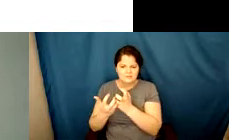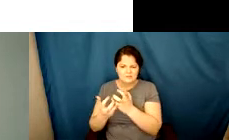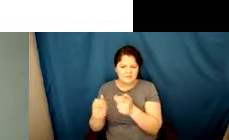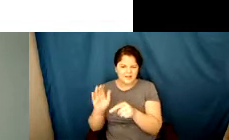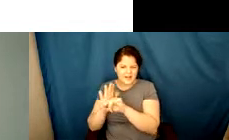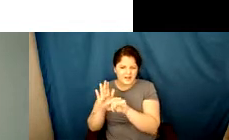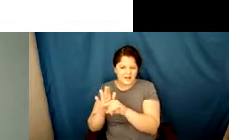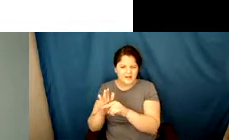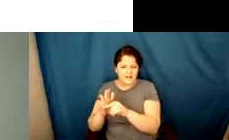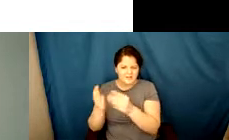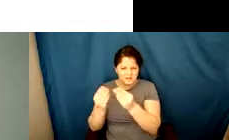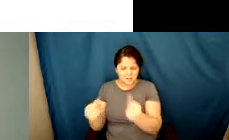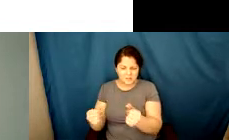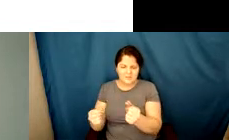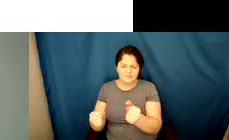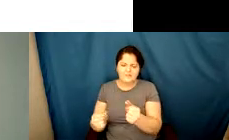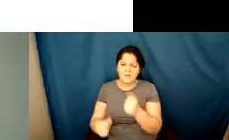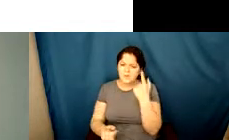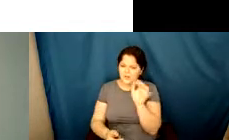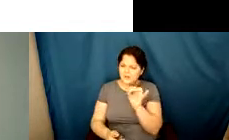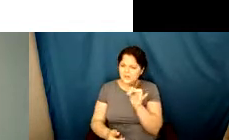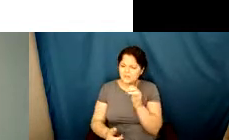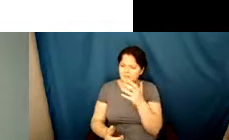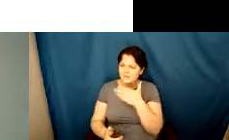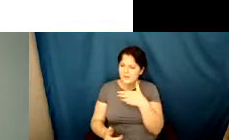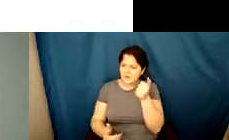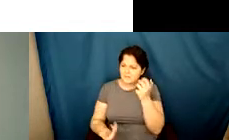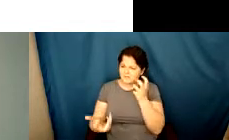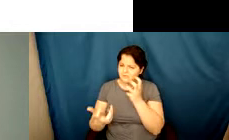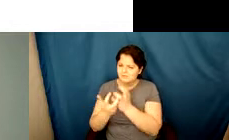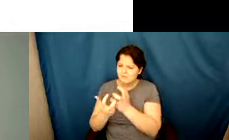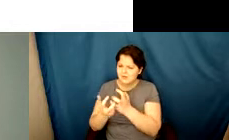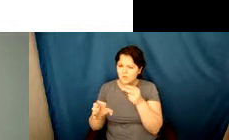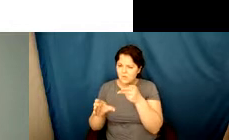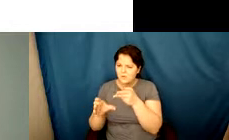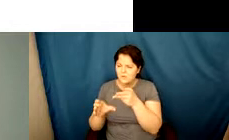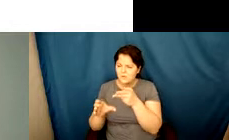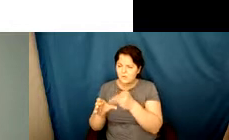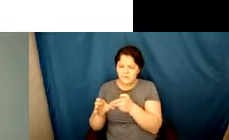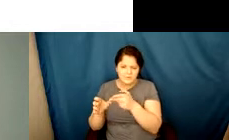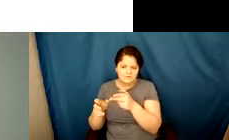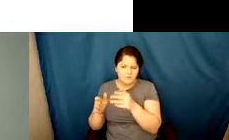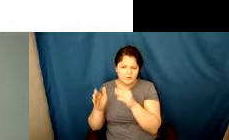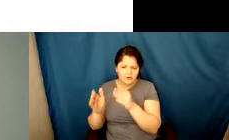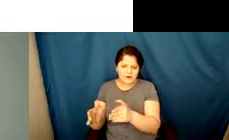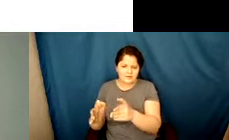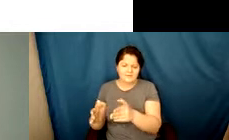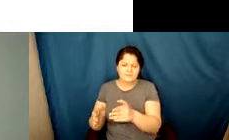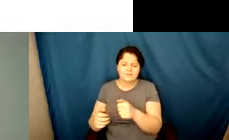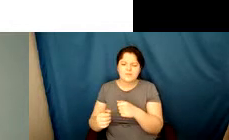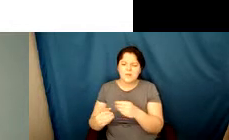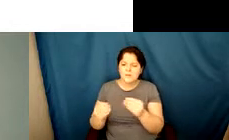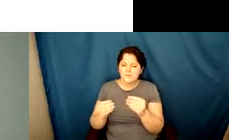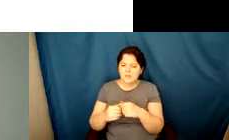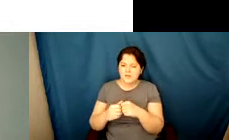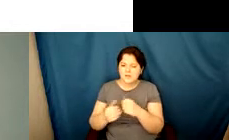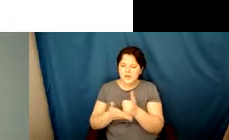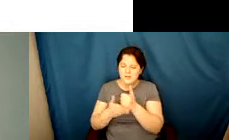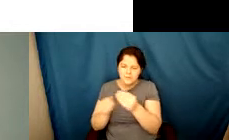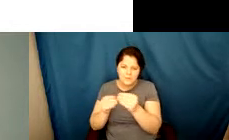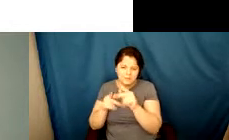station. It looks like it'll better accommodate riders. Things look like they'll flow better when a train full of people pulls up. It looks